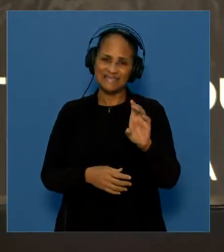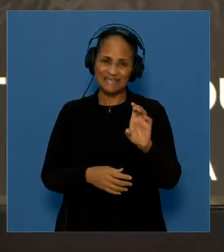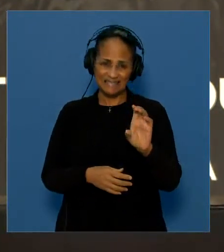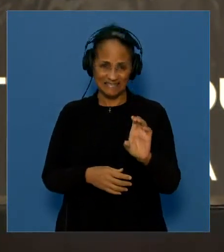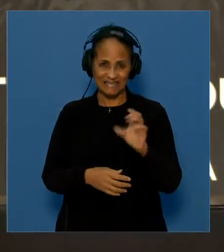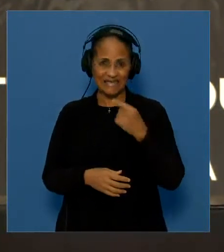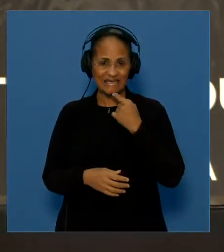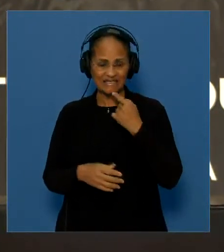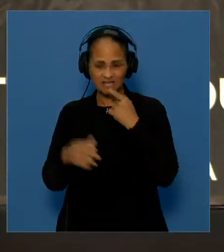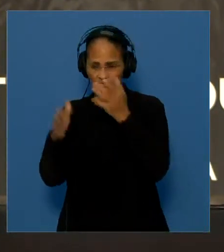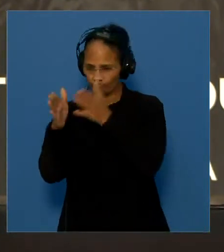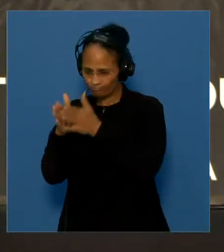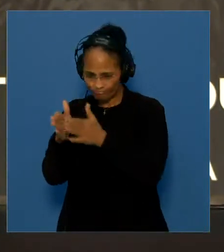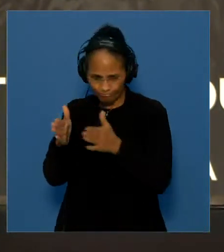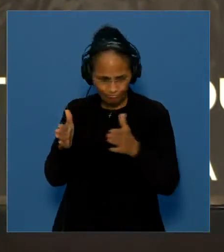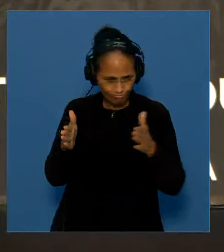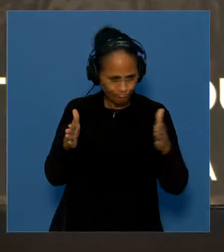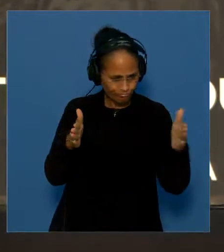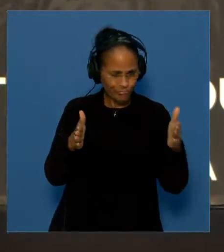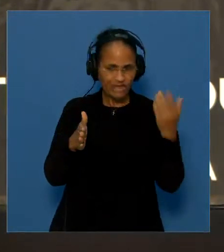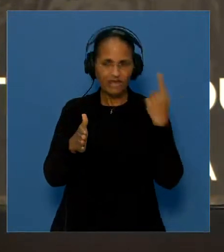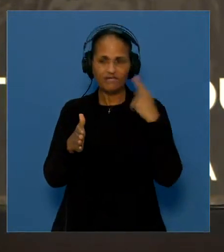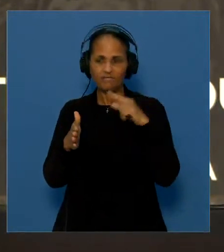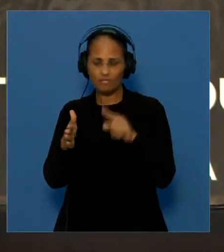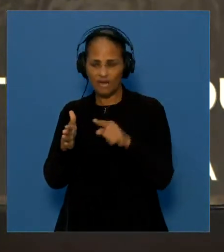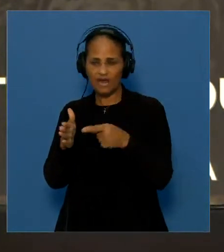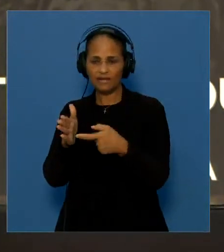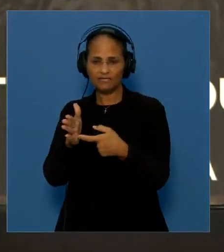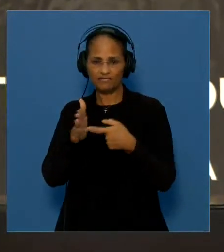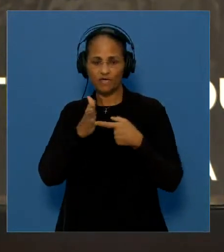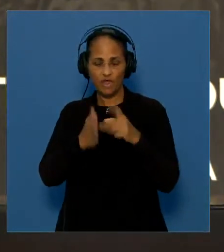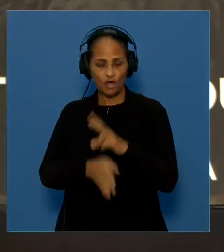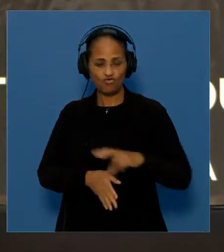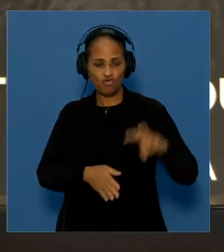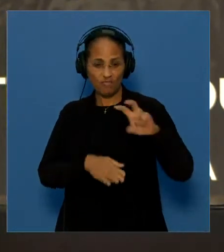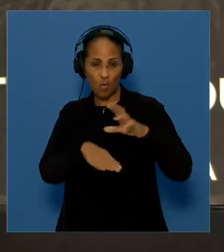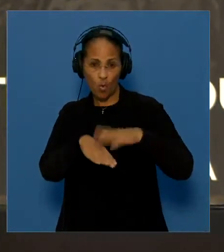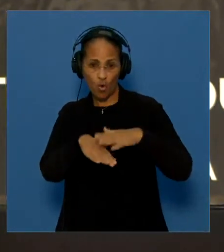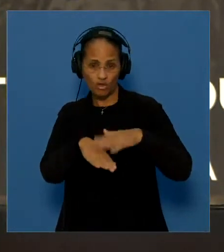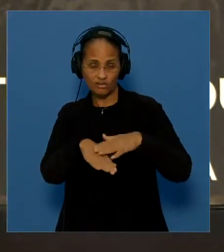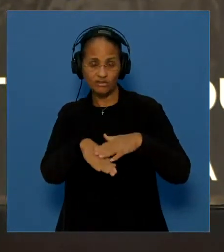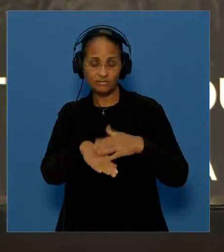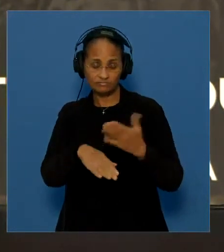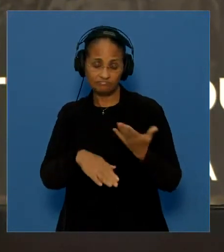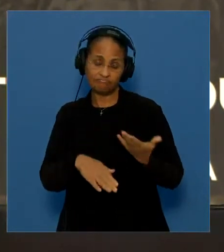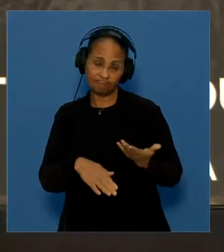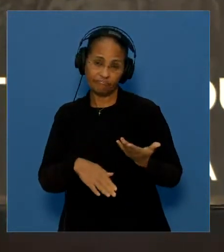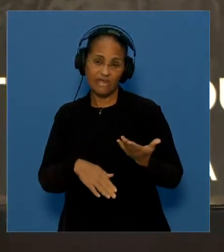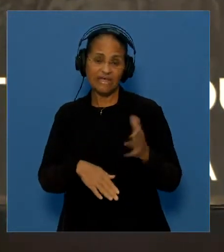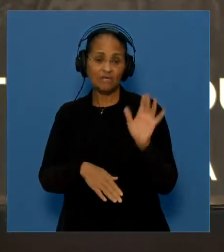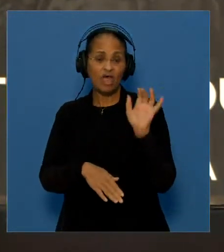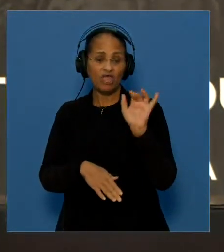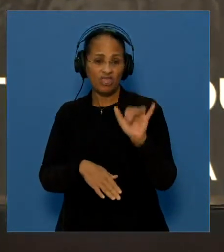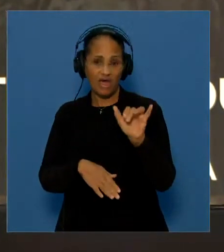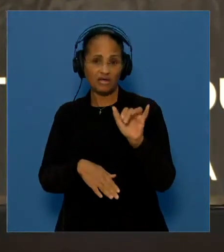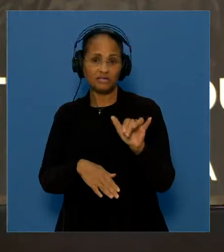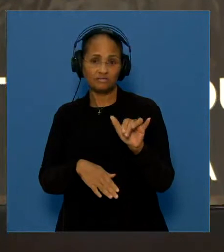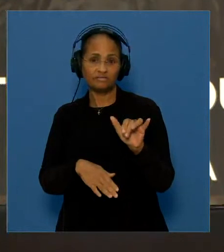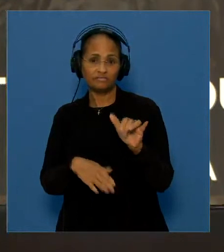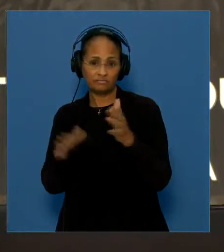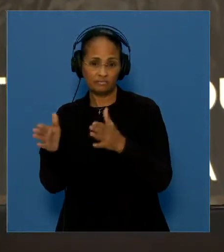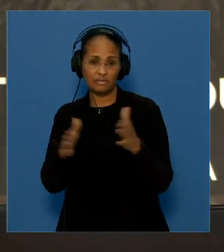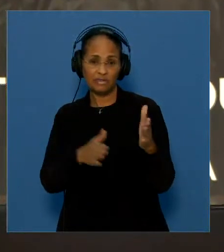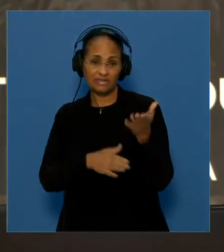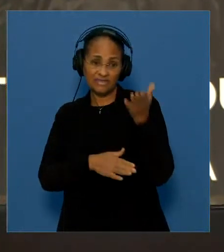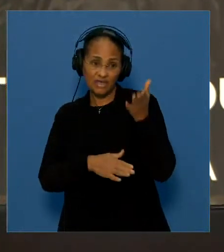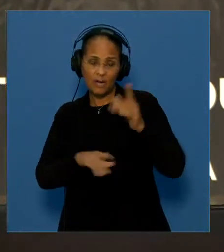their criteria for their particular travel warnings, of which they have, and that criteria is theirs. What